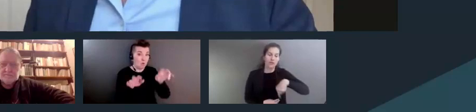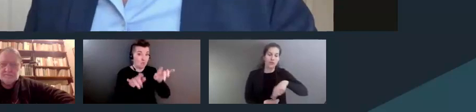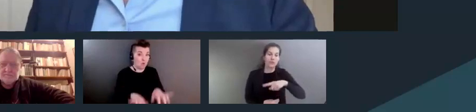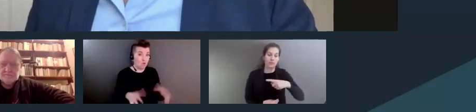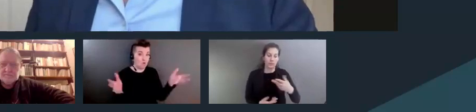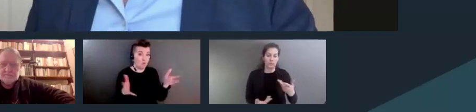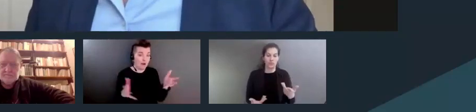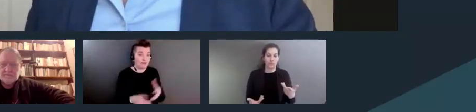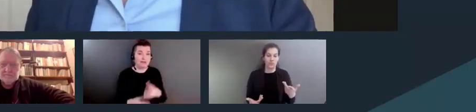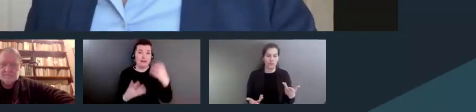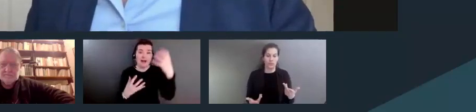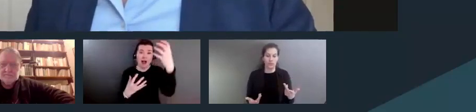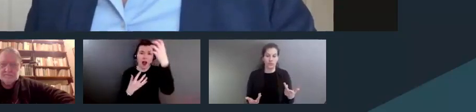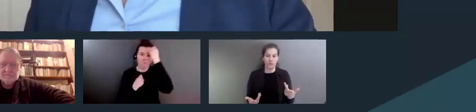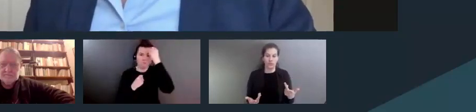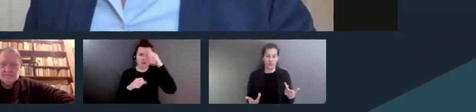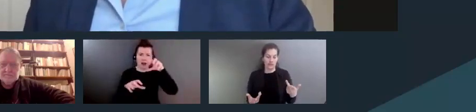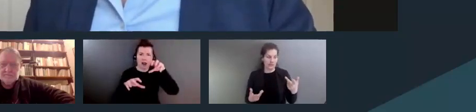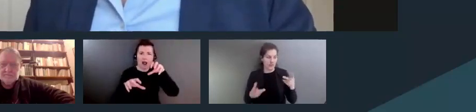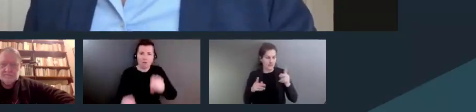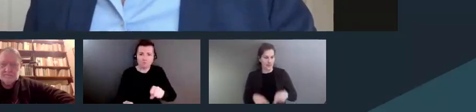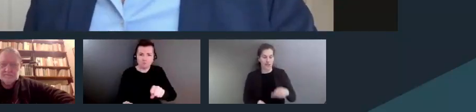barbarizes and decivilizes the colonizer.